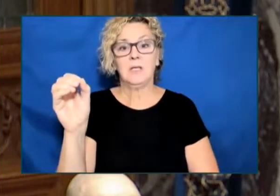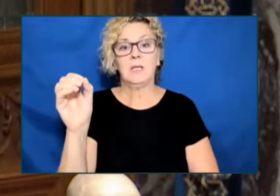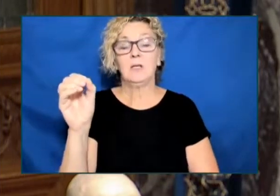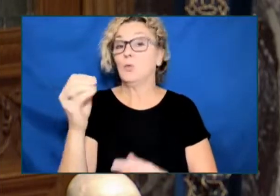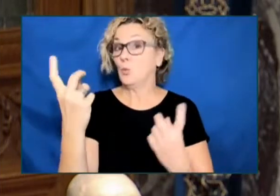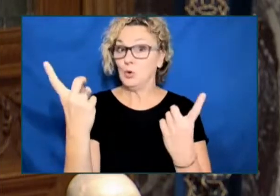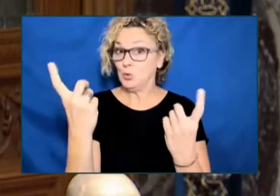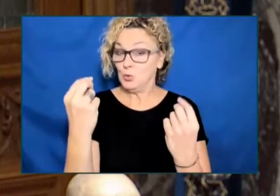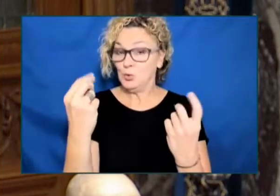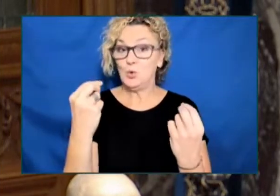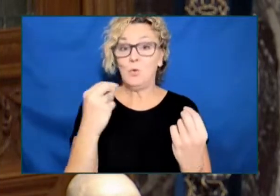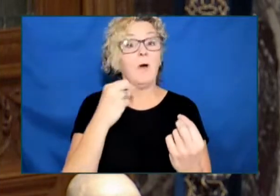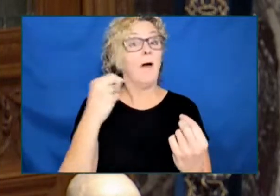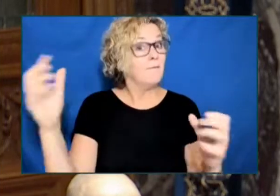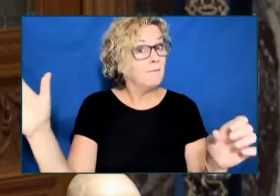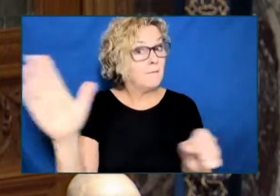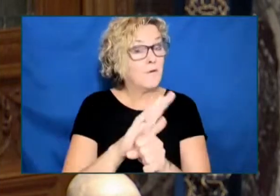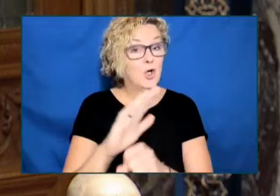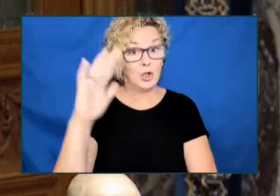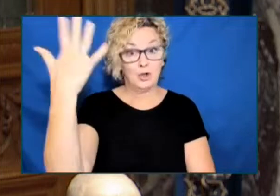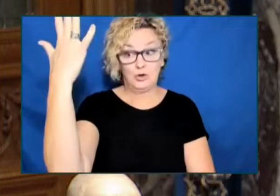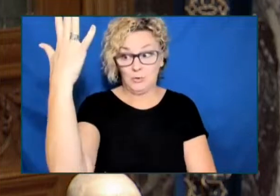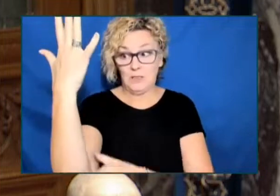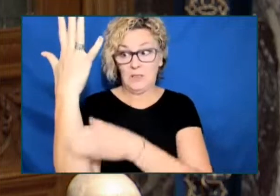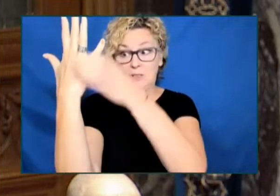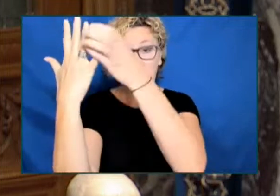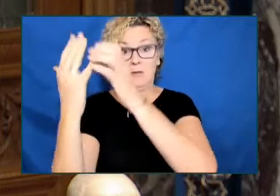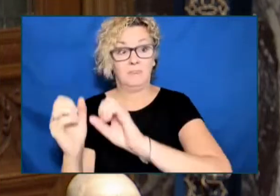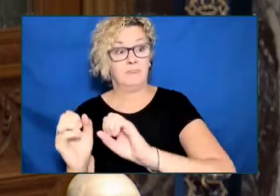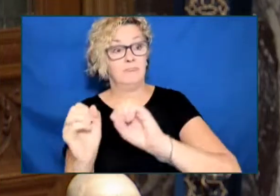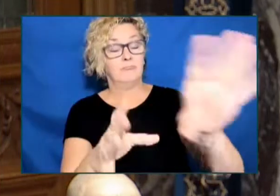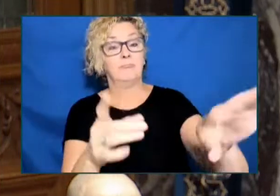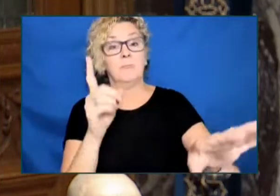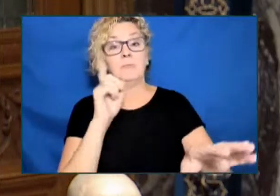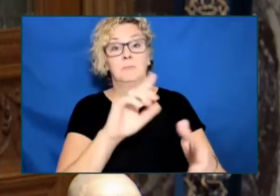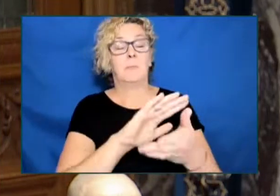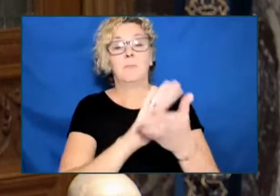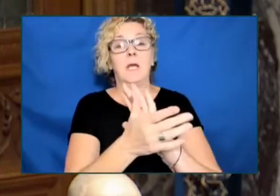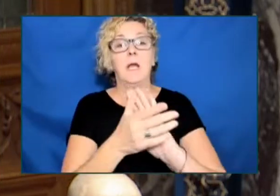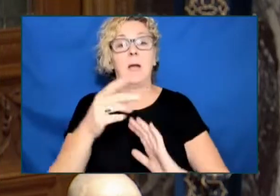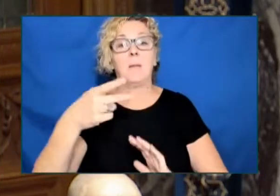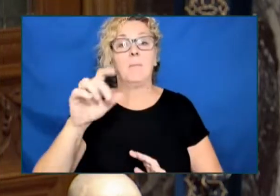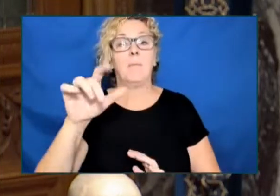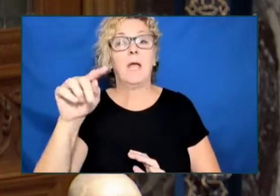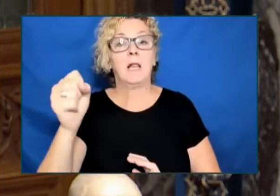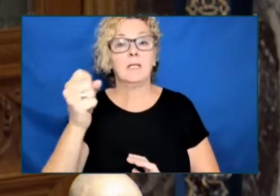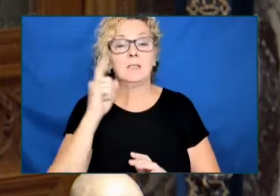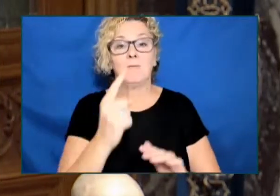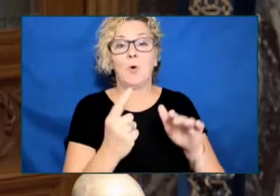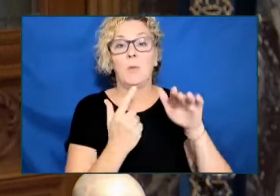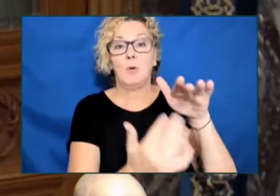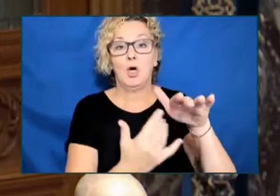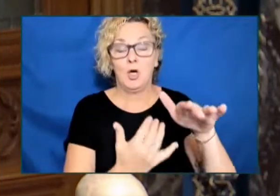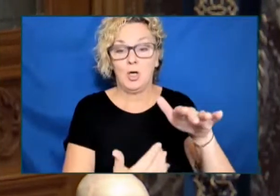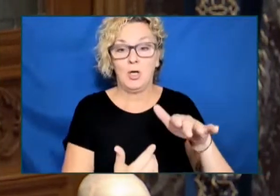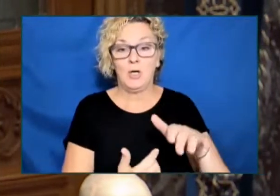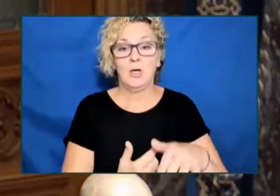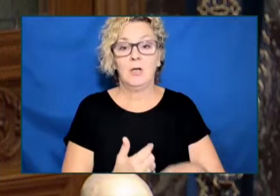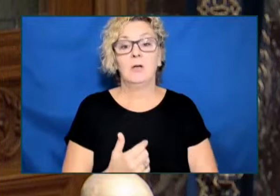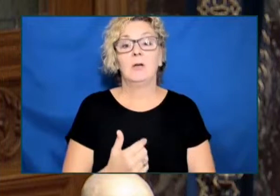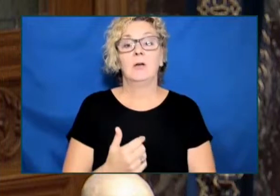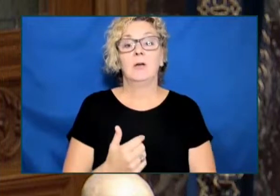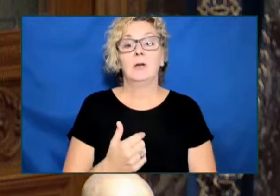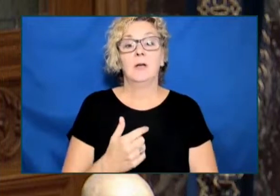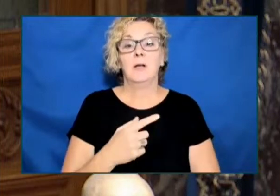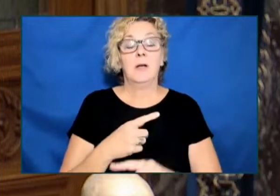pellets to burn. The Minister said, no, they are not. She said that Drax is not using whole trees or primary forests